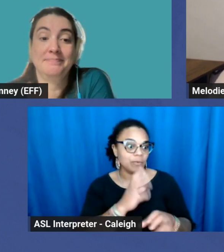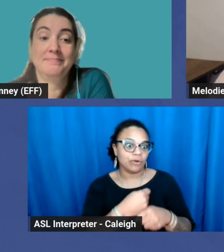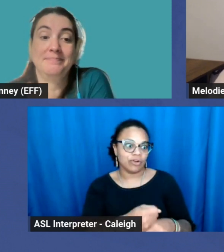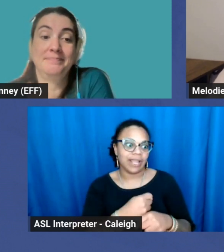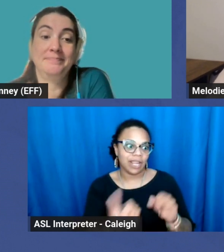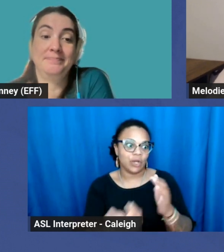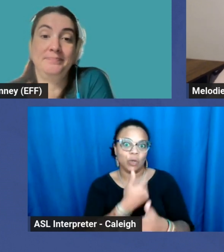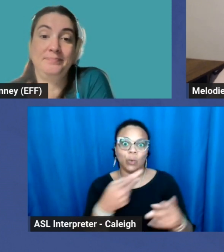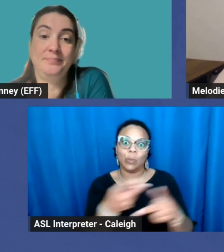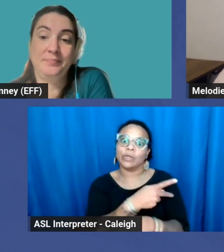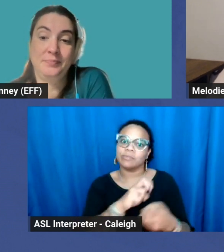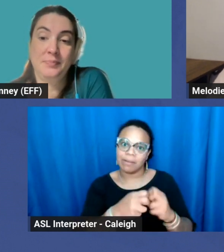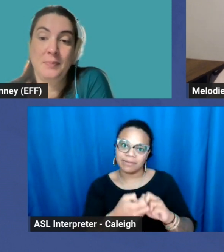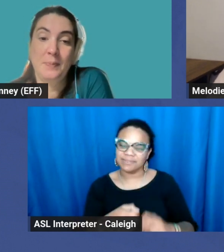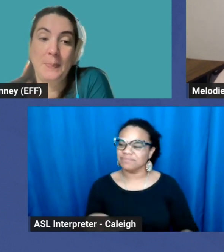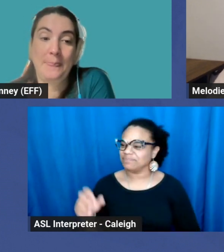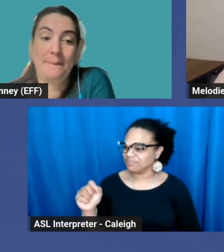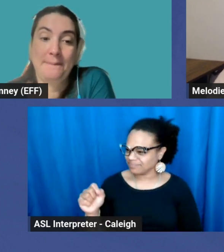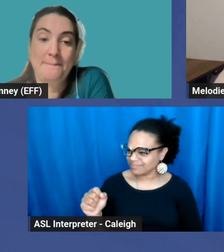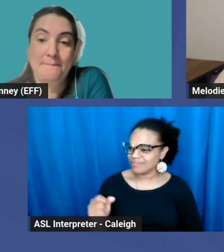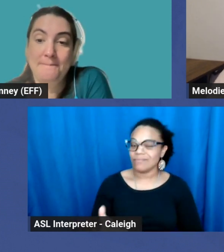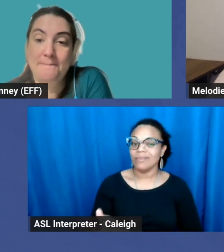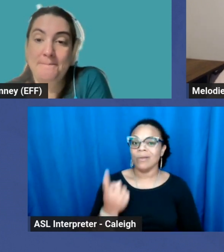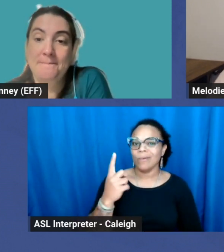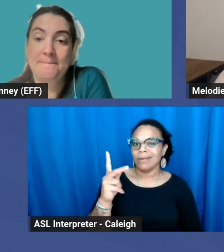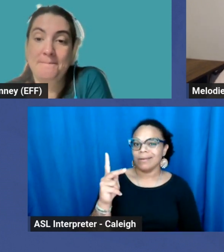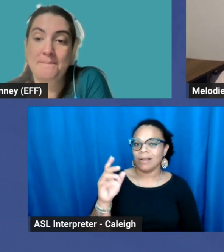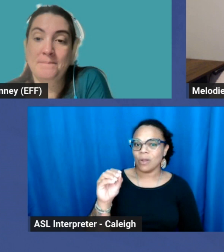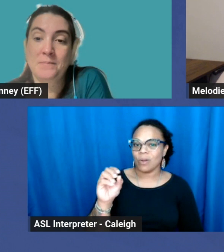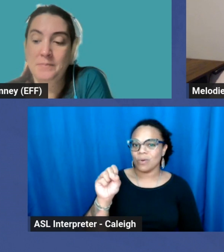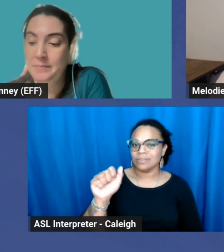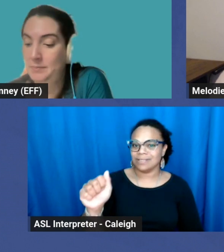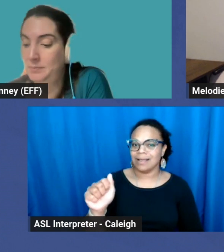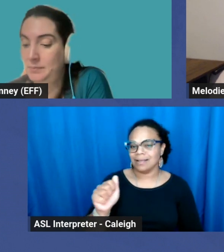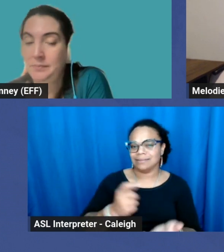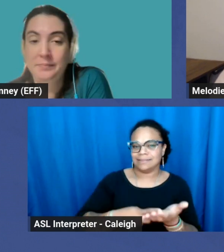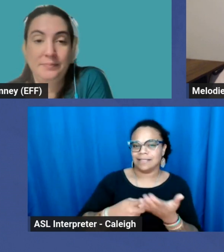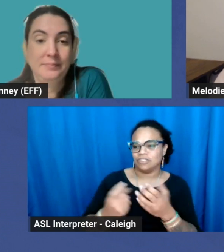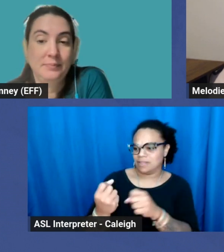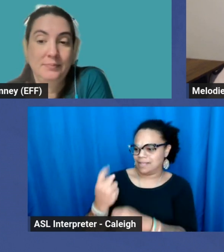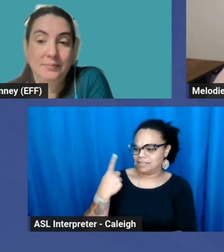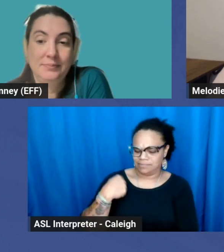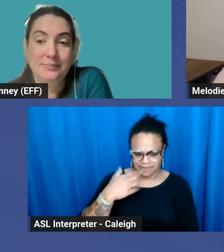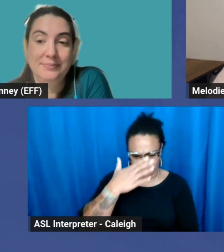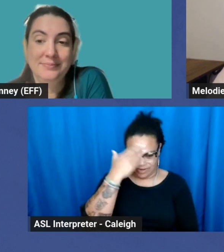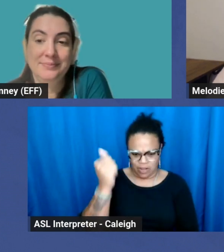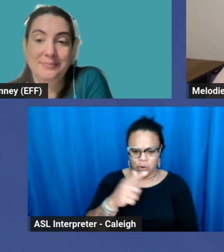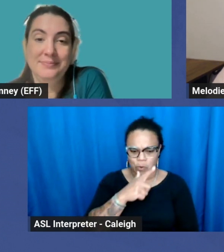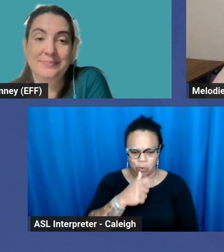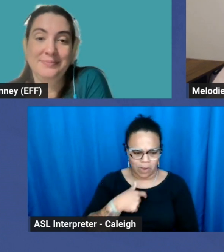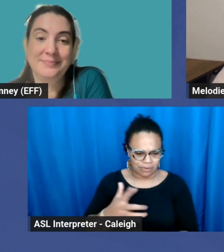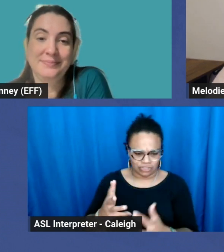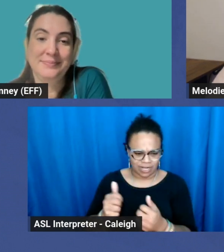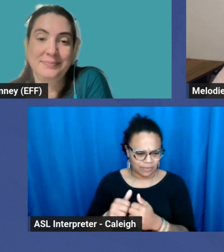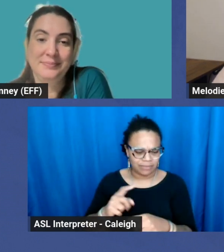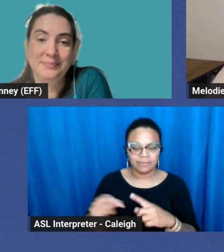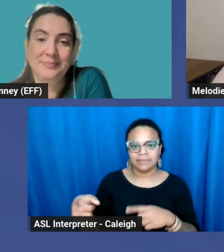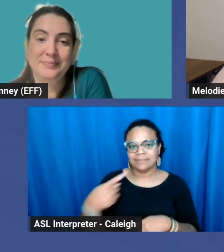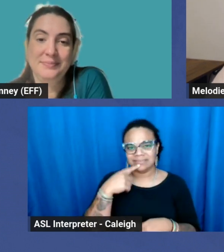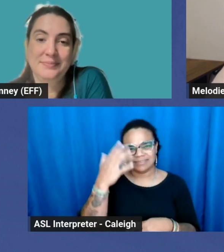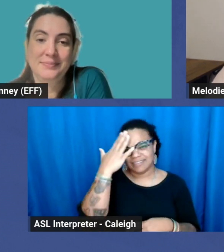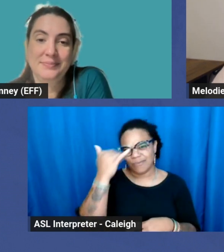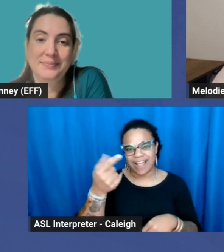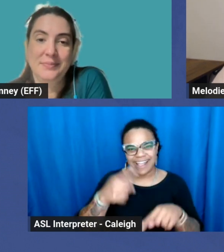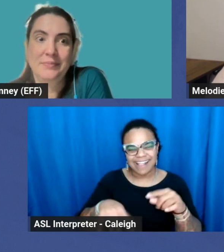In one of our COSA talks last year, I forget who I was talking to, but they were like, why can't the internet just be safe